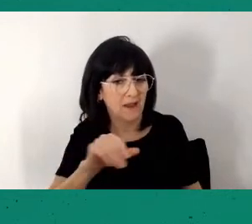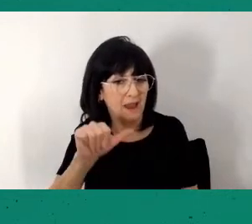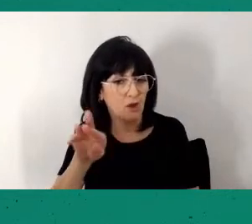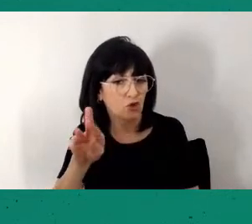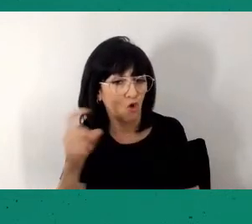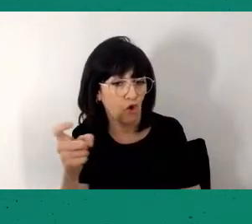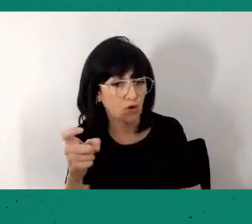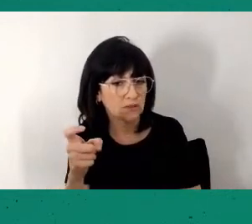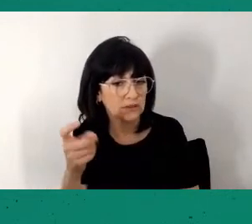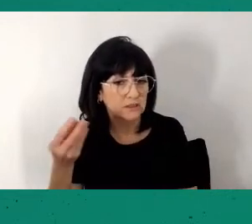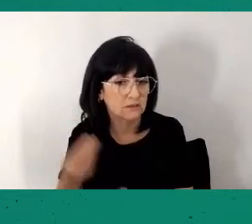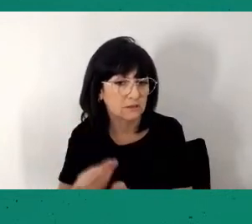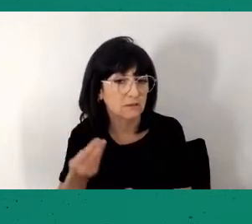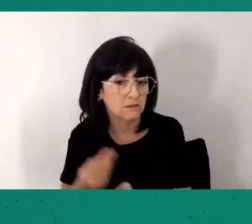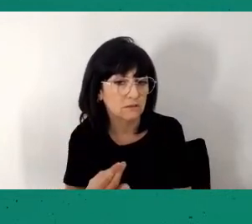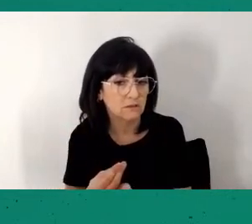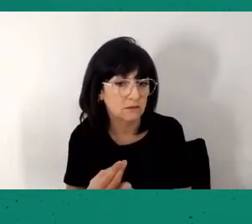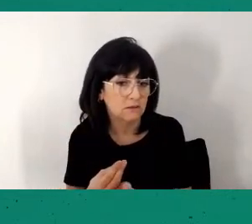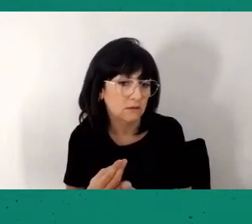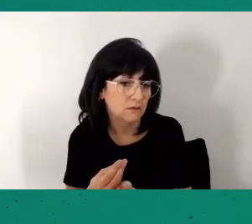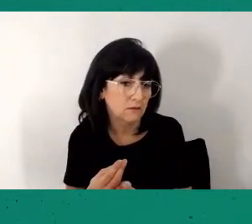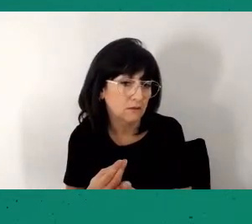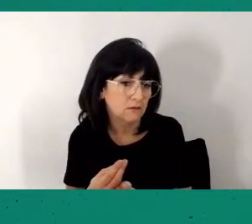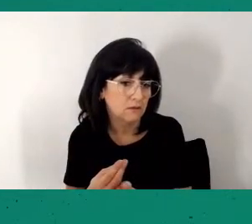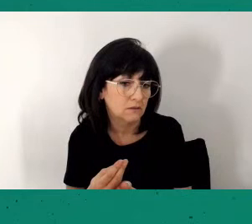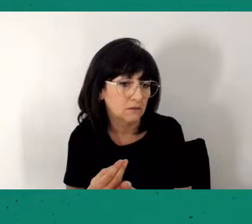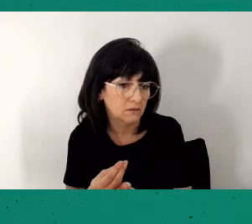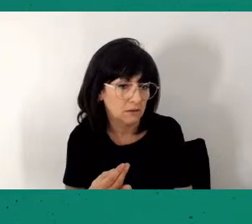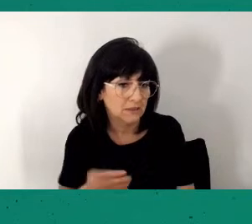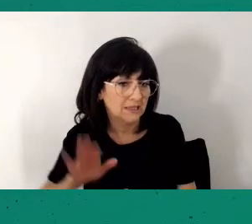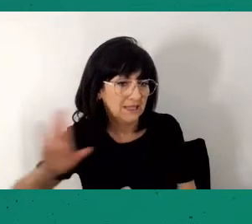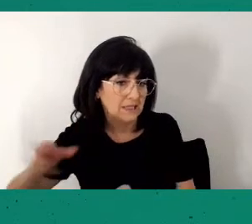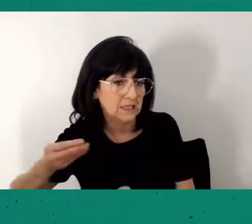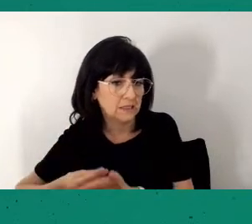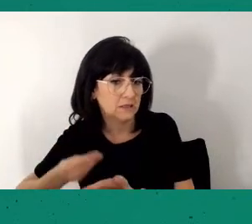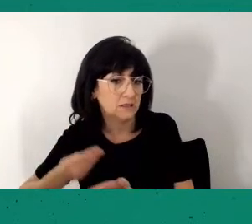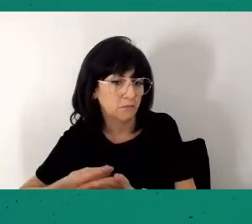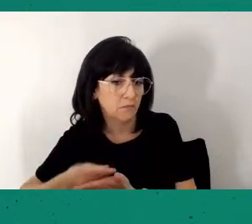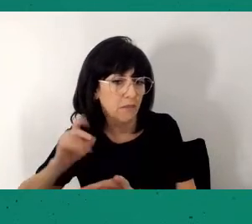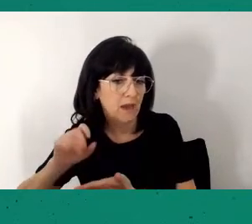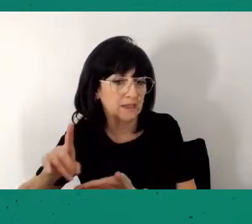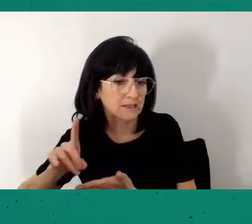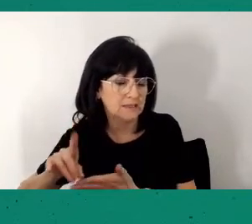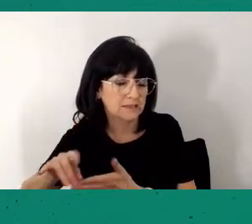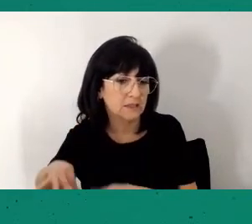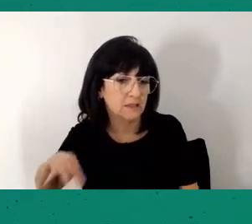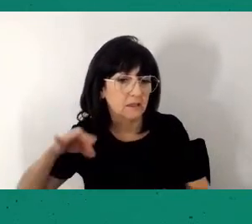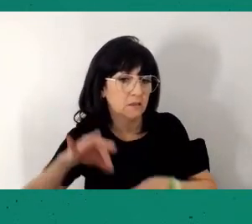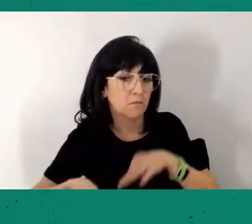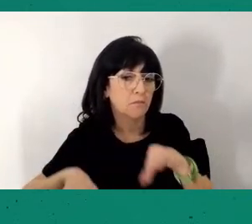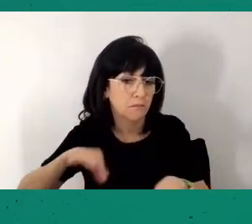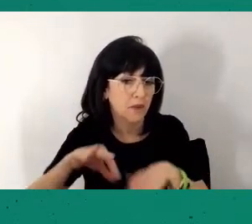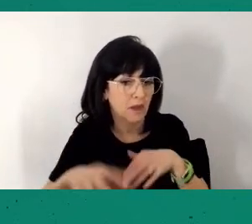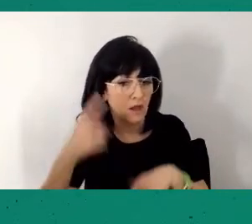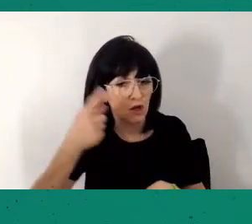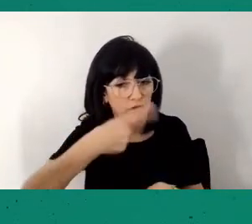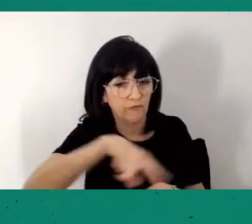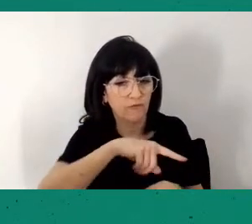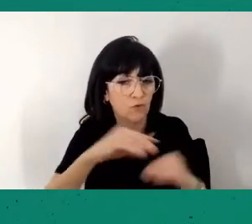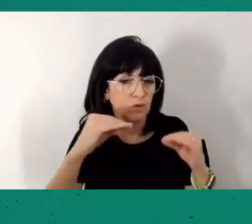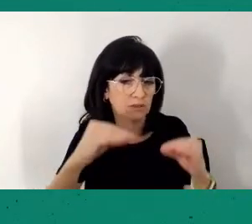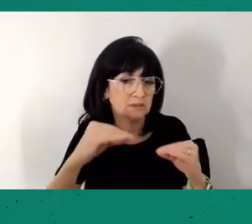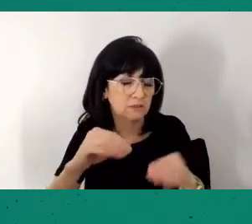did supply. Now this out of his fund, those were his funds that he provided for teacher training and